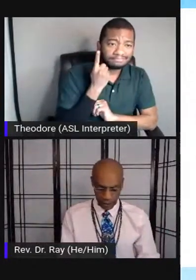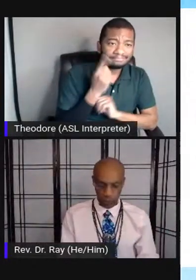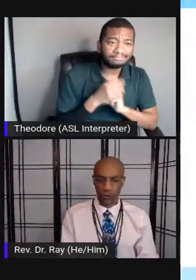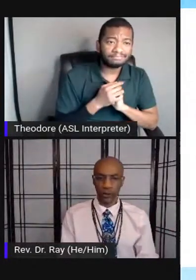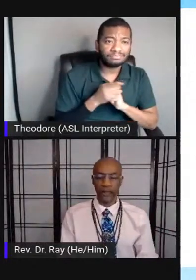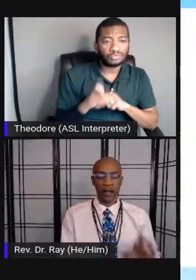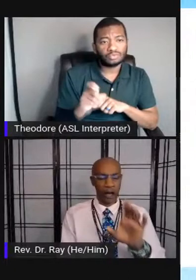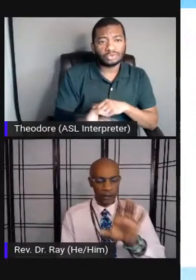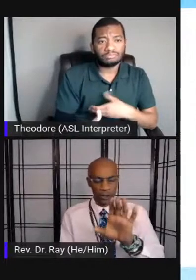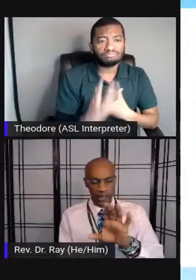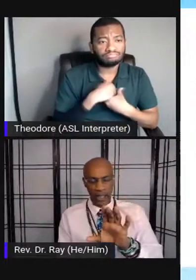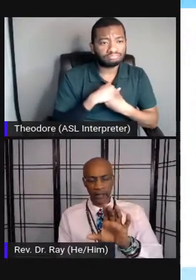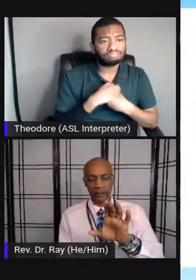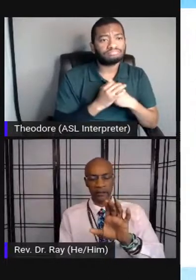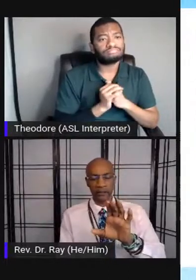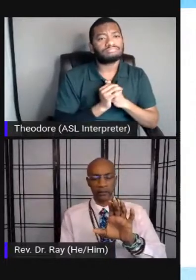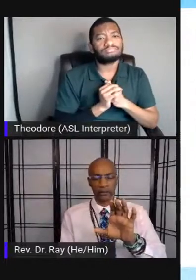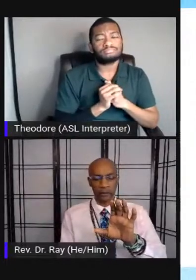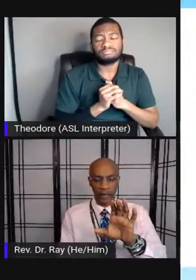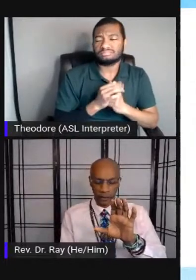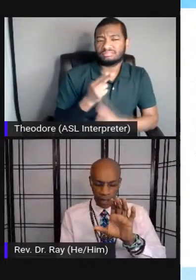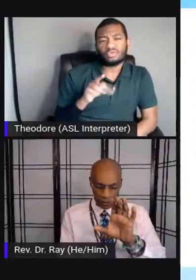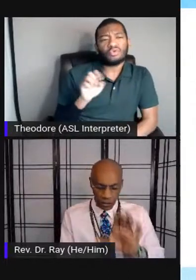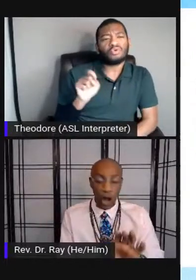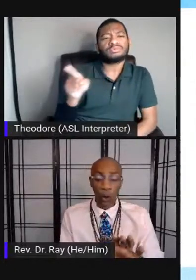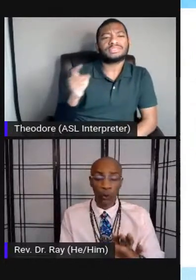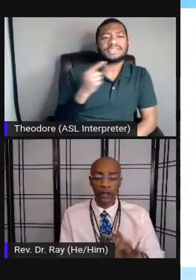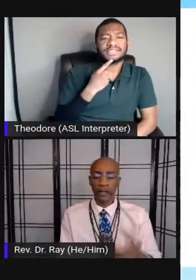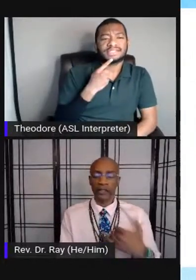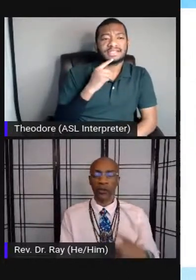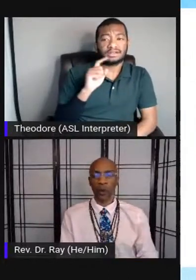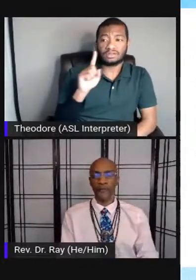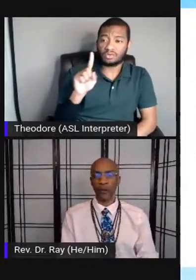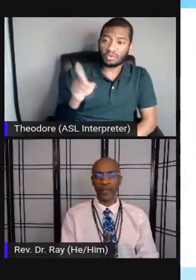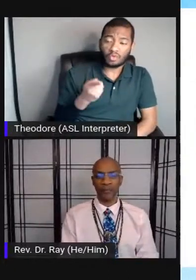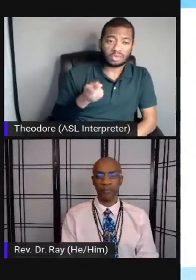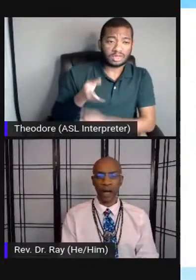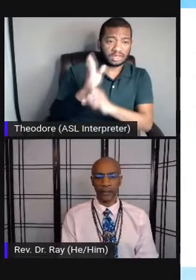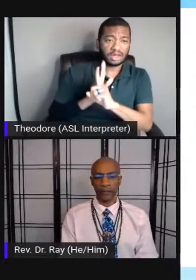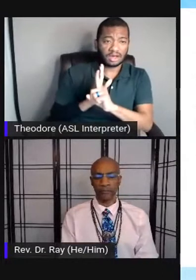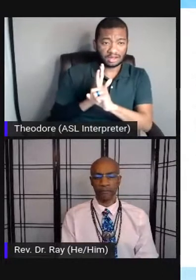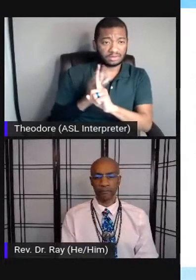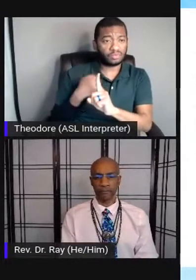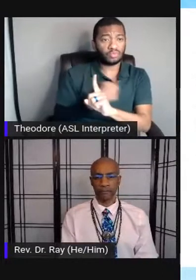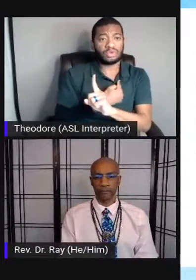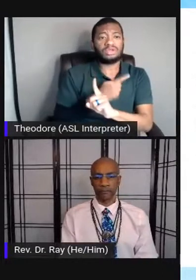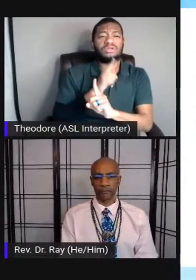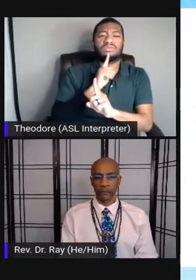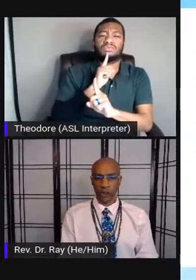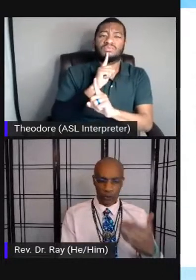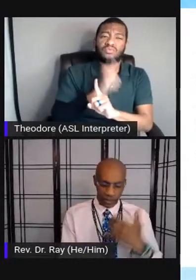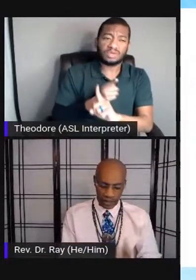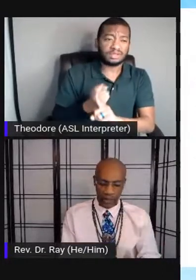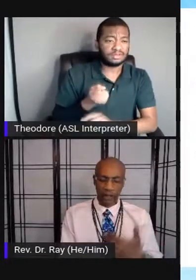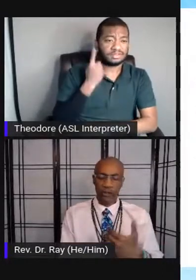of us would truly understand and know is the one that we embody.